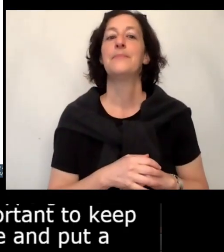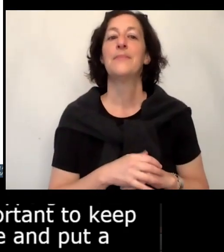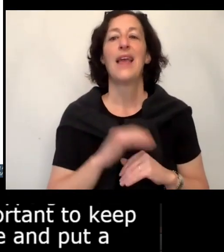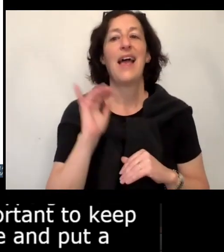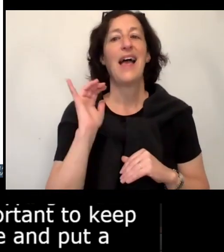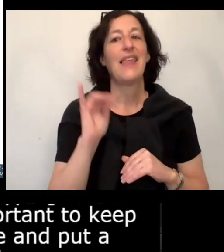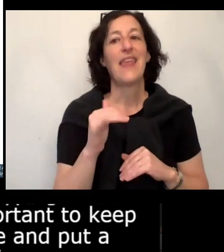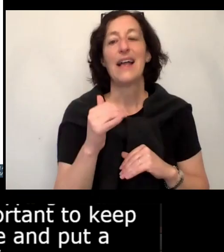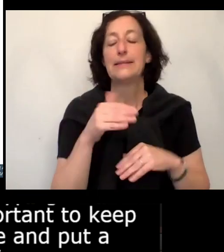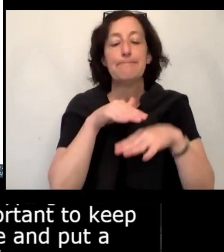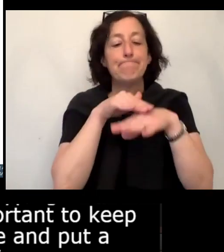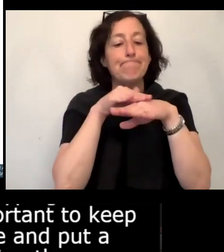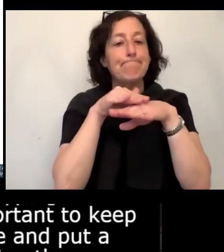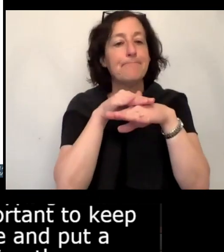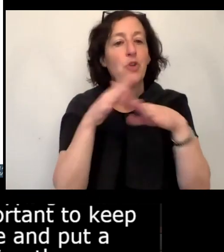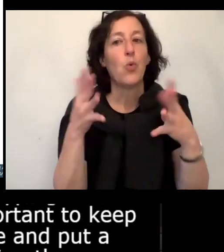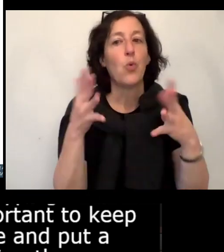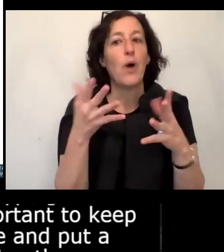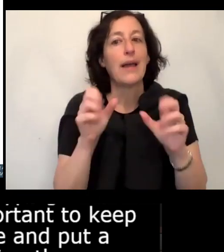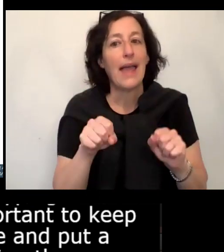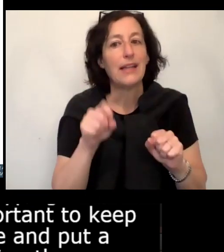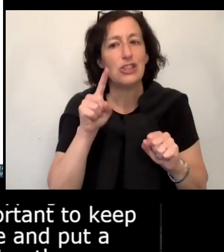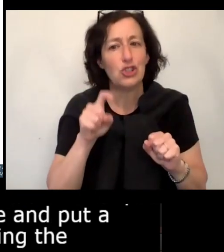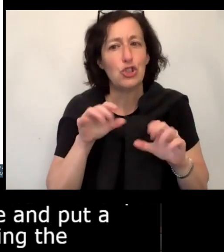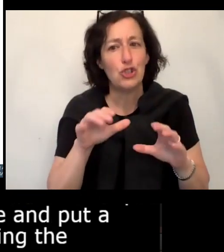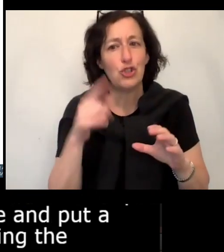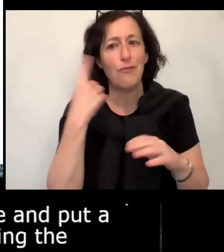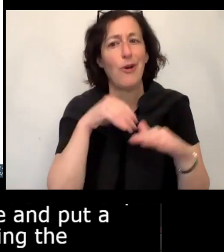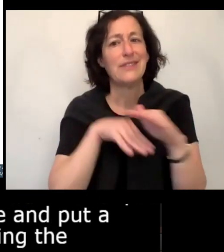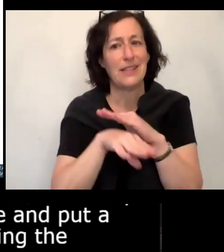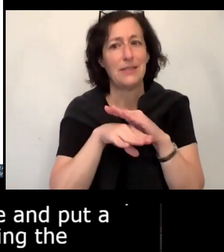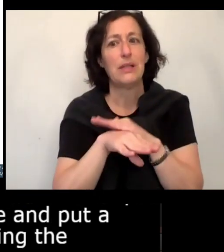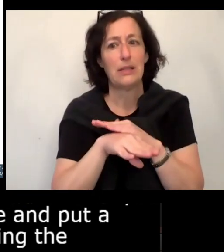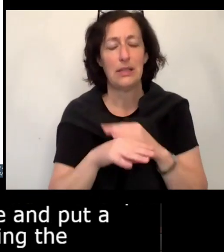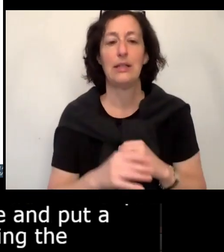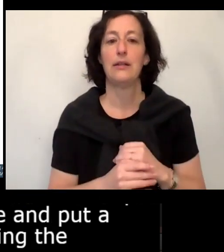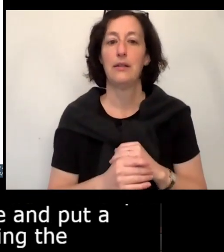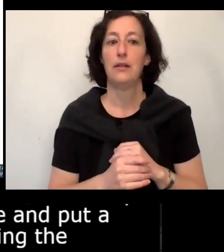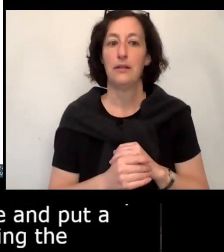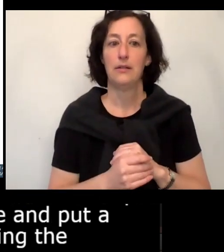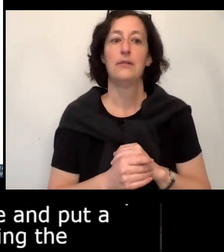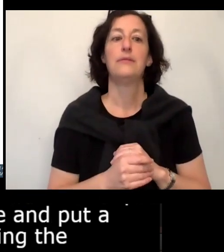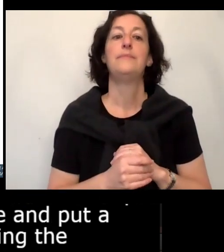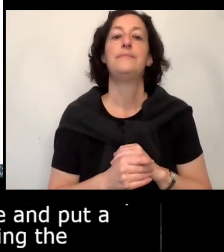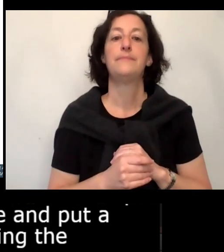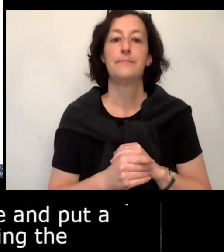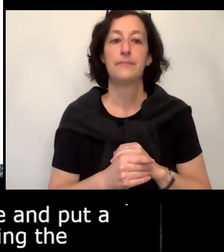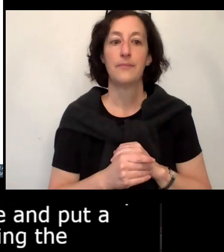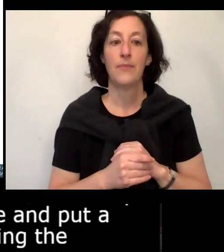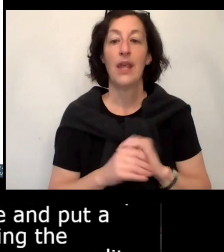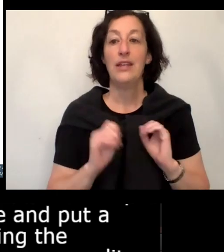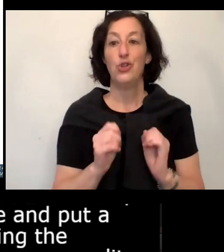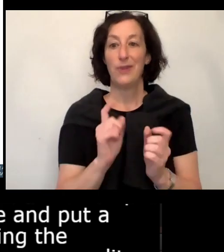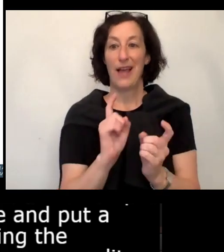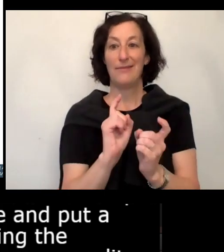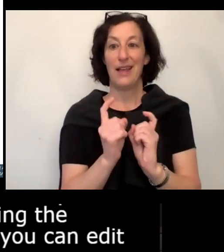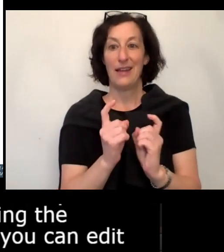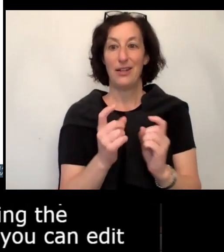of what you can or should do. And of course, you can edit automatically generated captions.